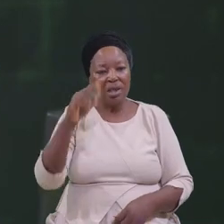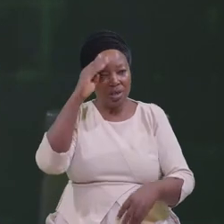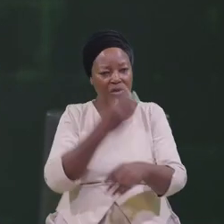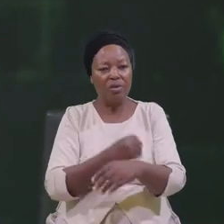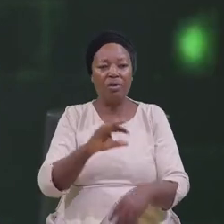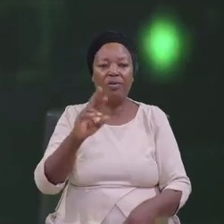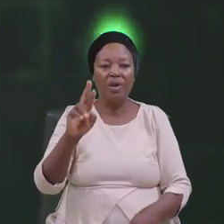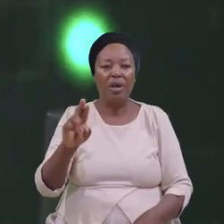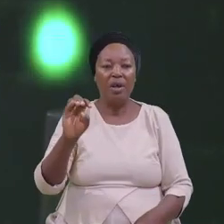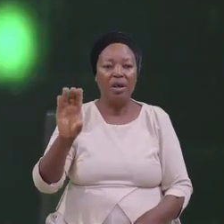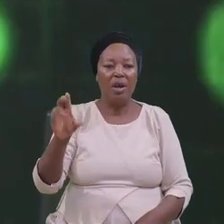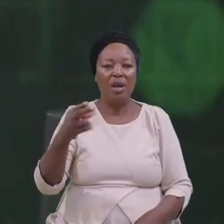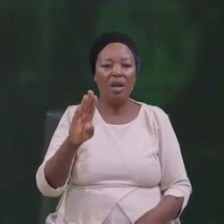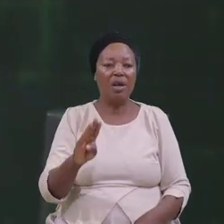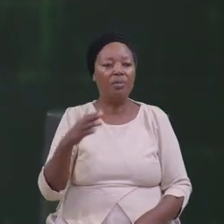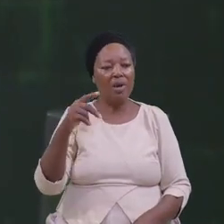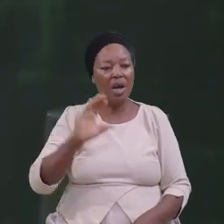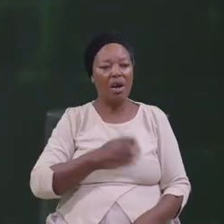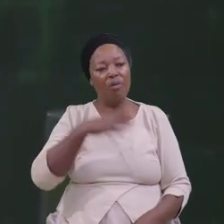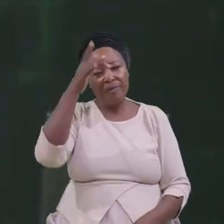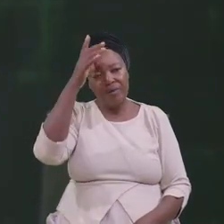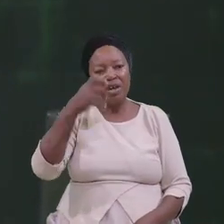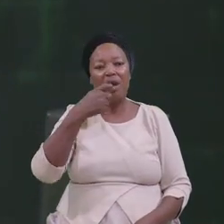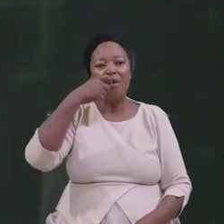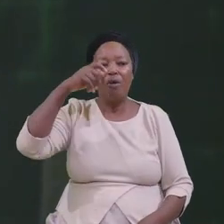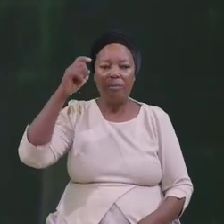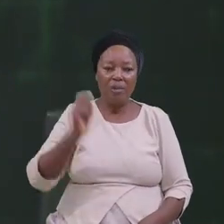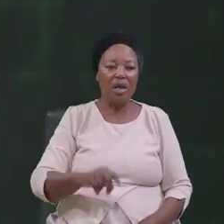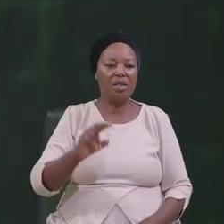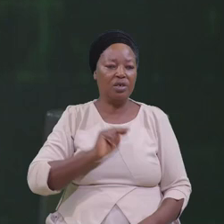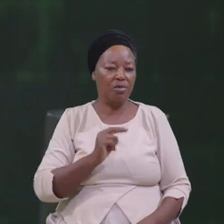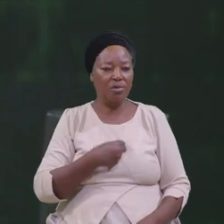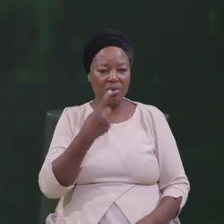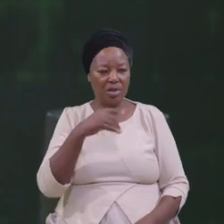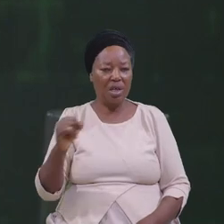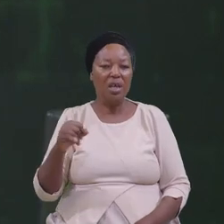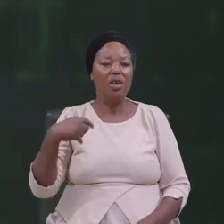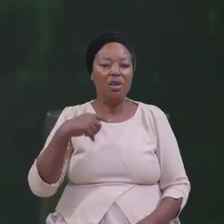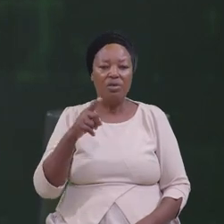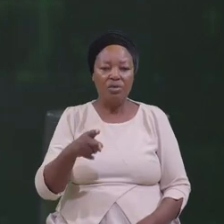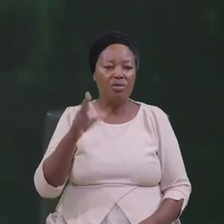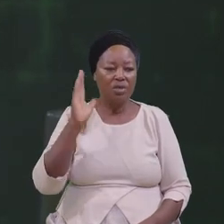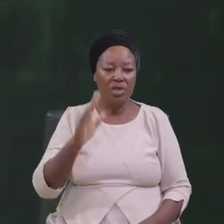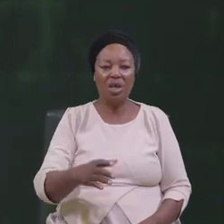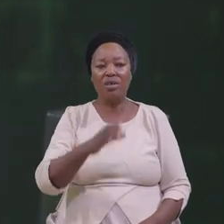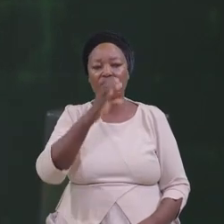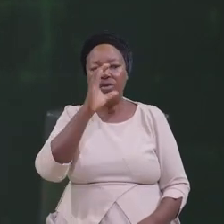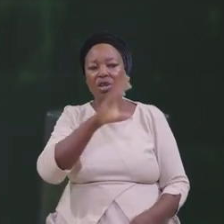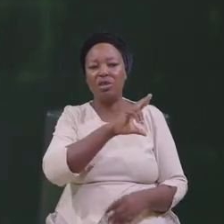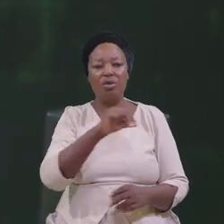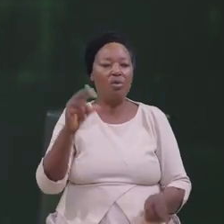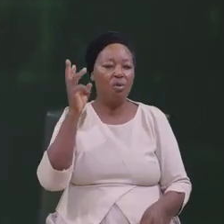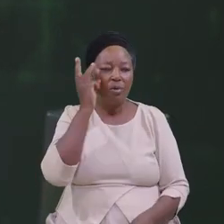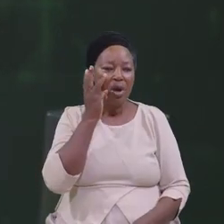father, our father, commanded us, saying, ye shall drink no